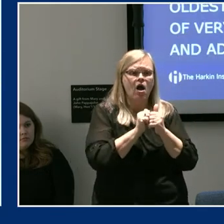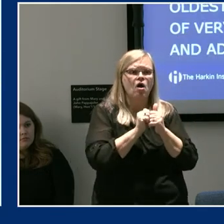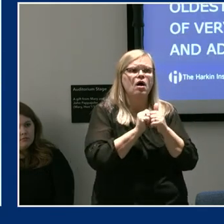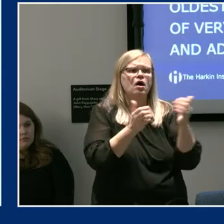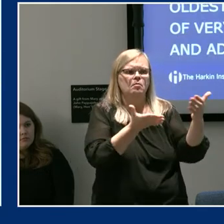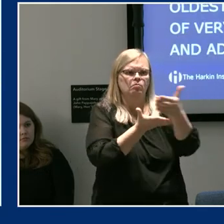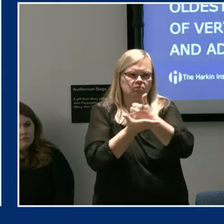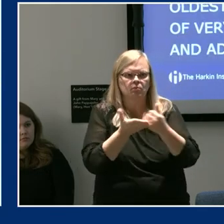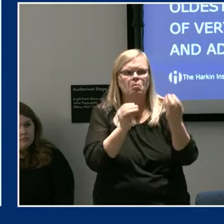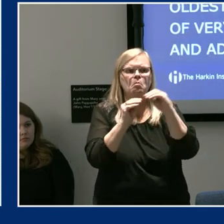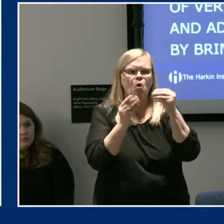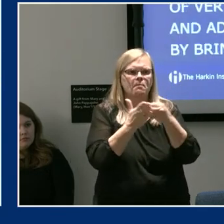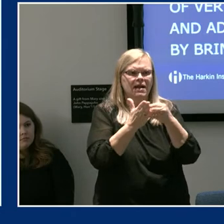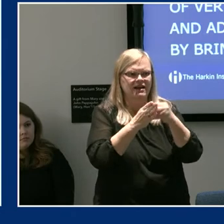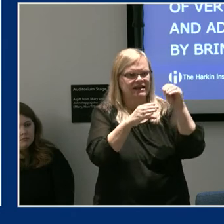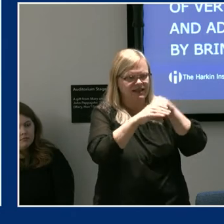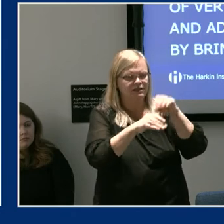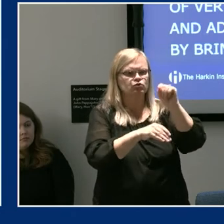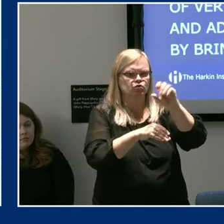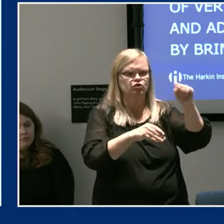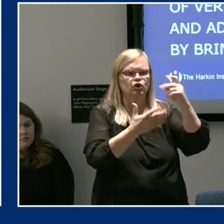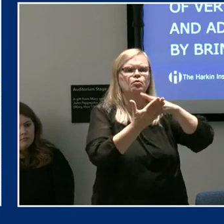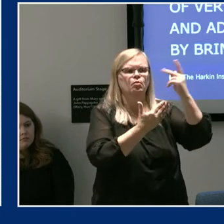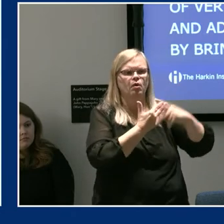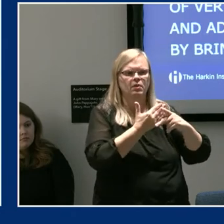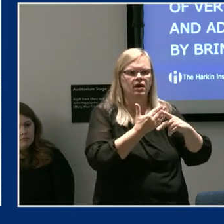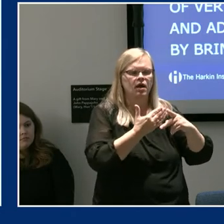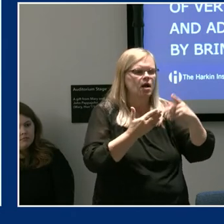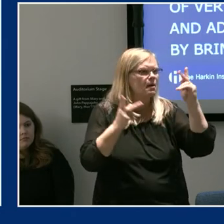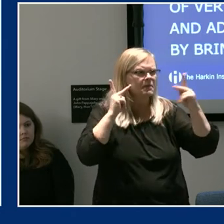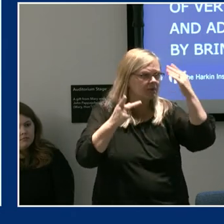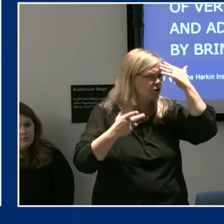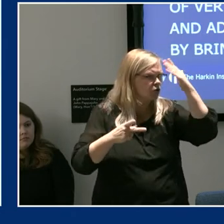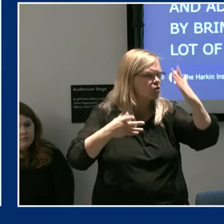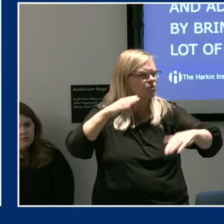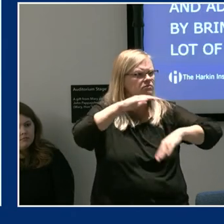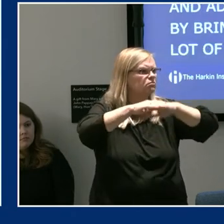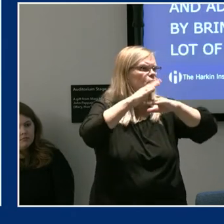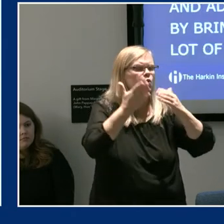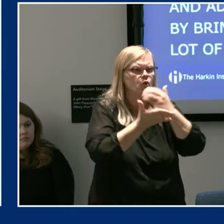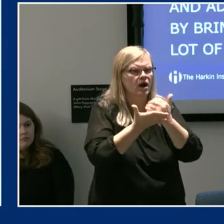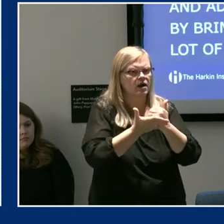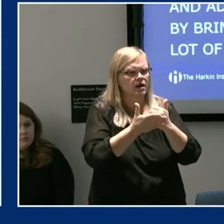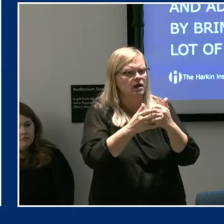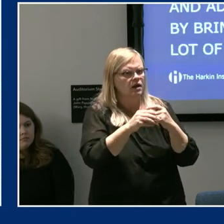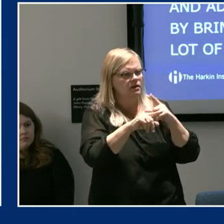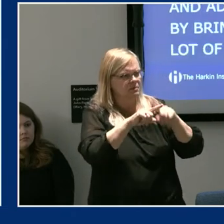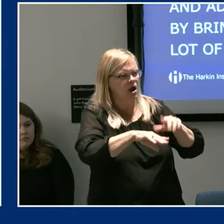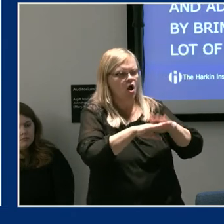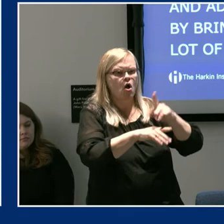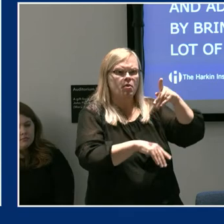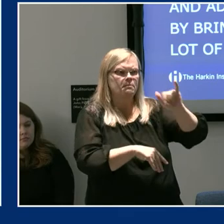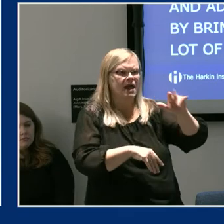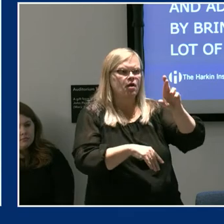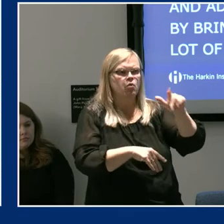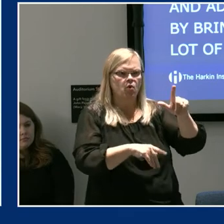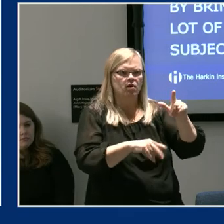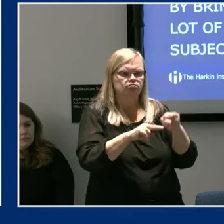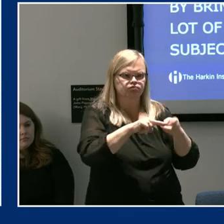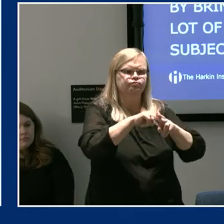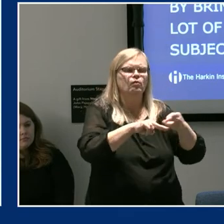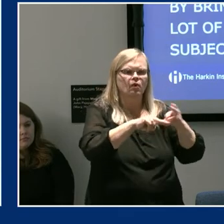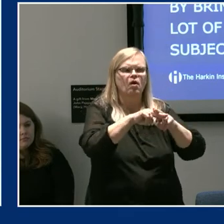program. A lot of people don't know there's a cap on wages subject to the payroll tax. It goes up a little bit every